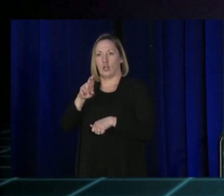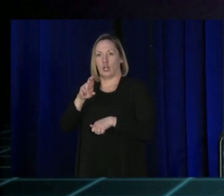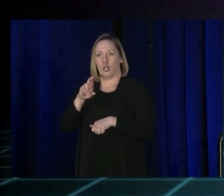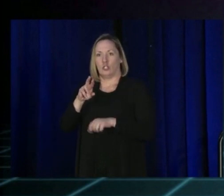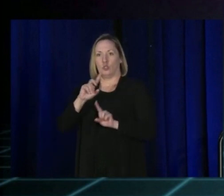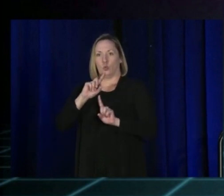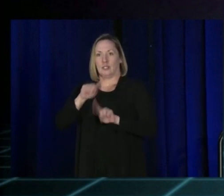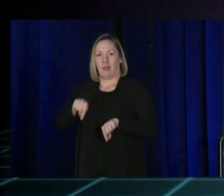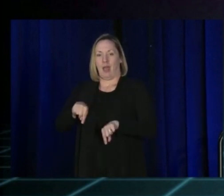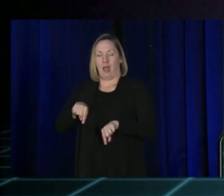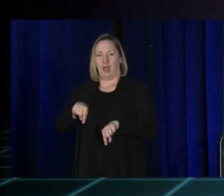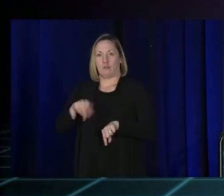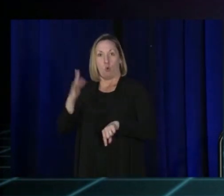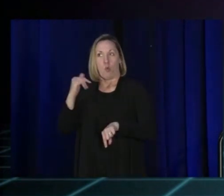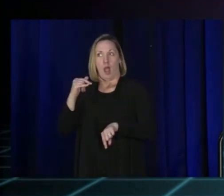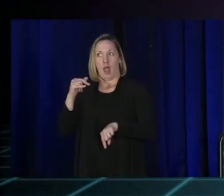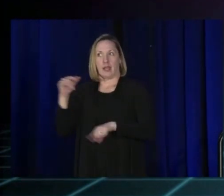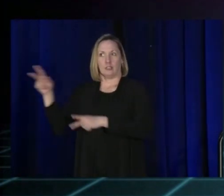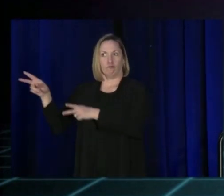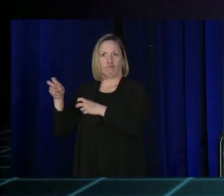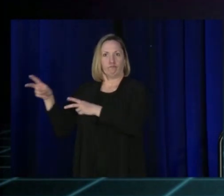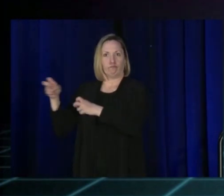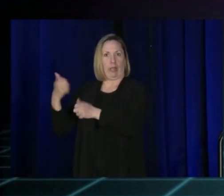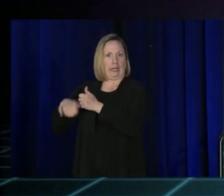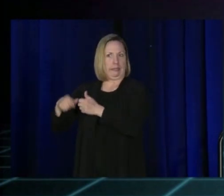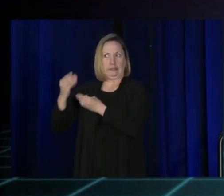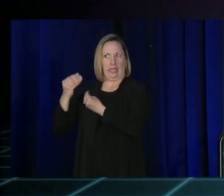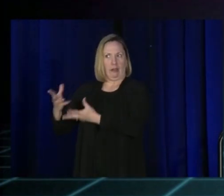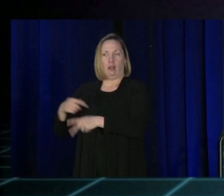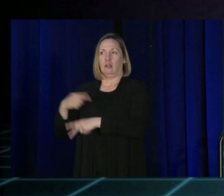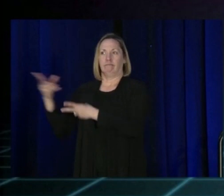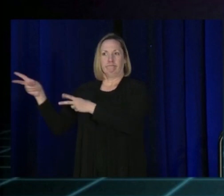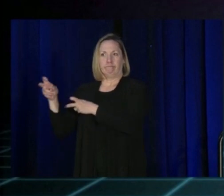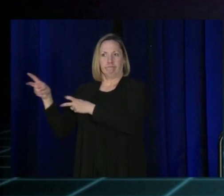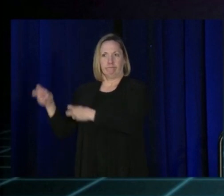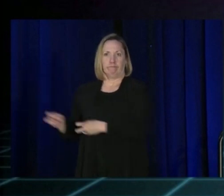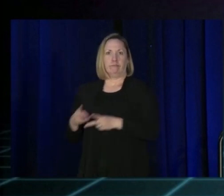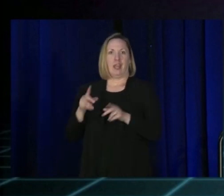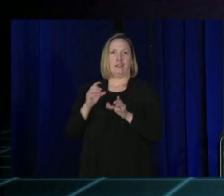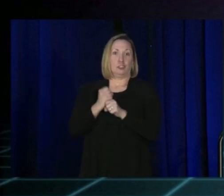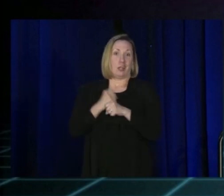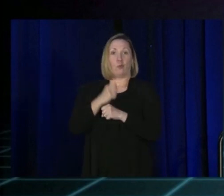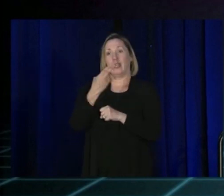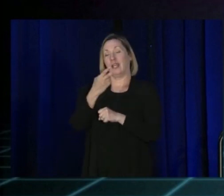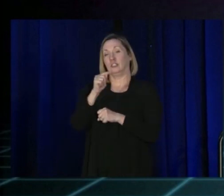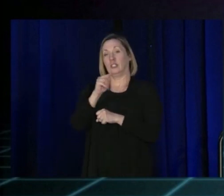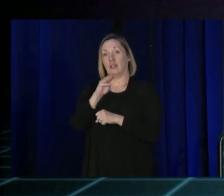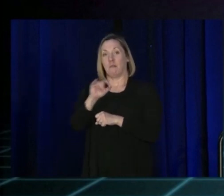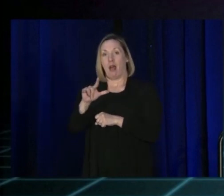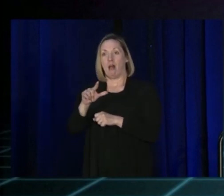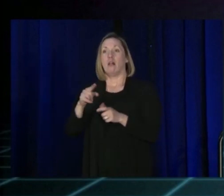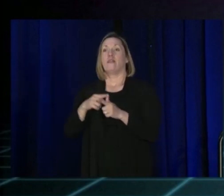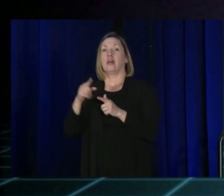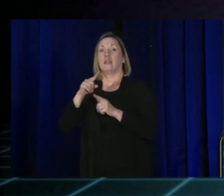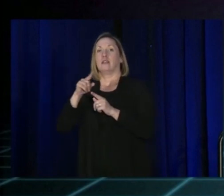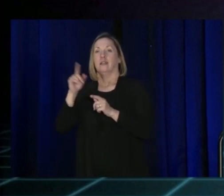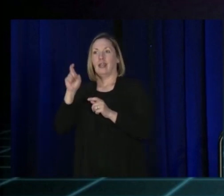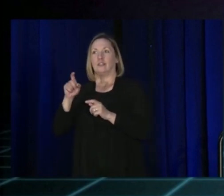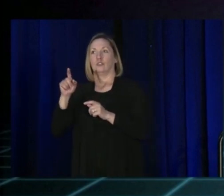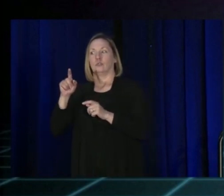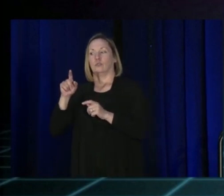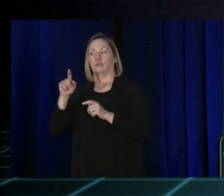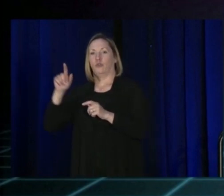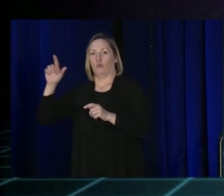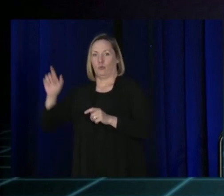retrieve whatever data it needs to, then it has to generate the HTML, and then it has to return, right? So I run